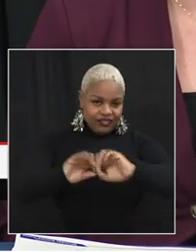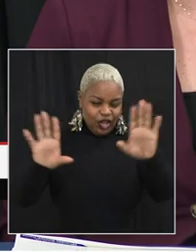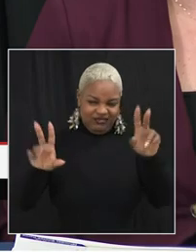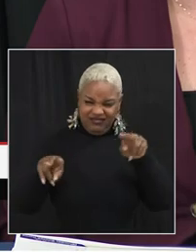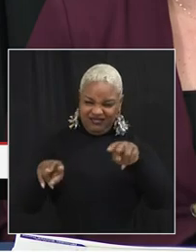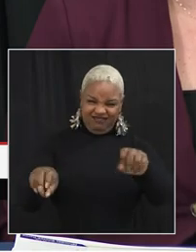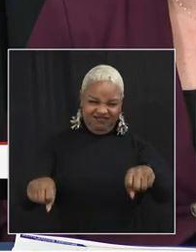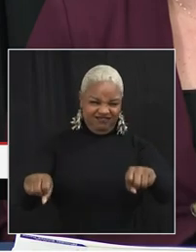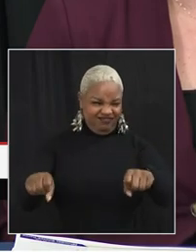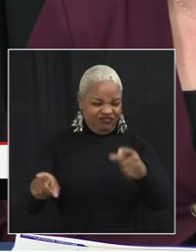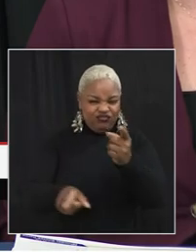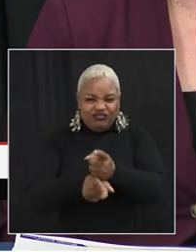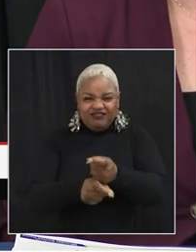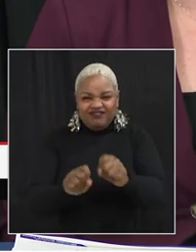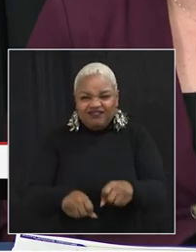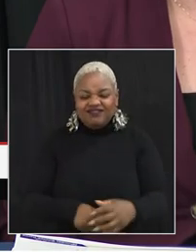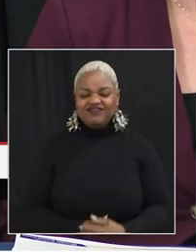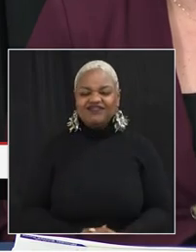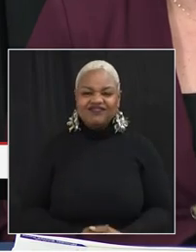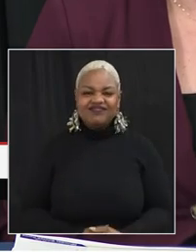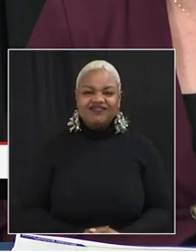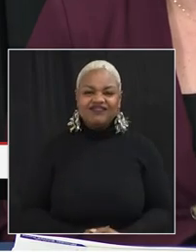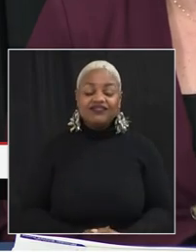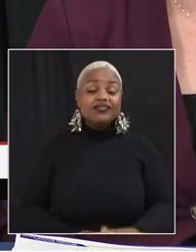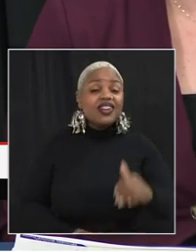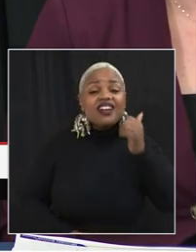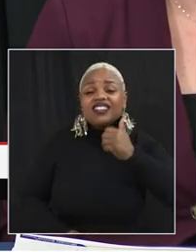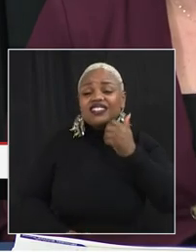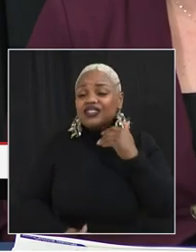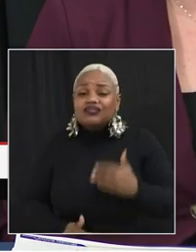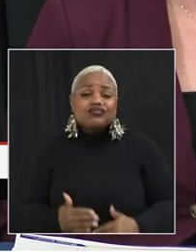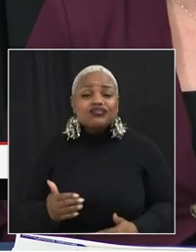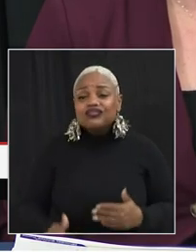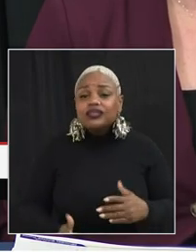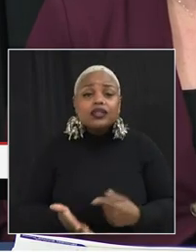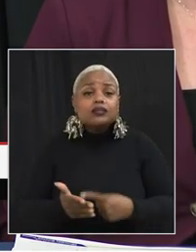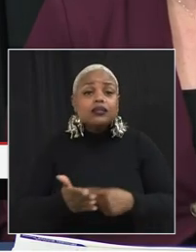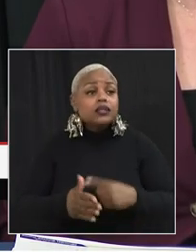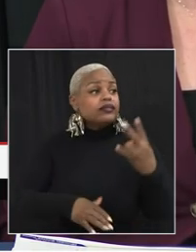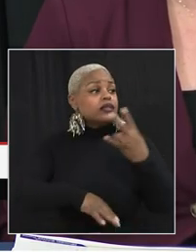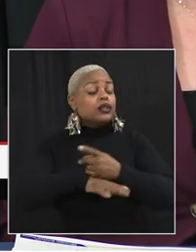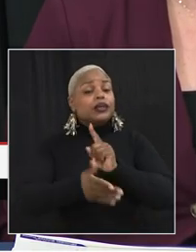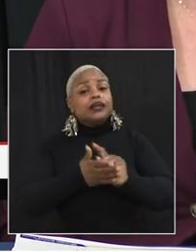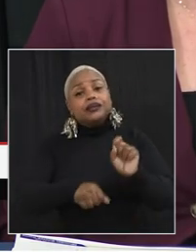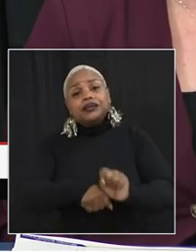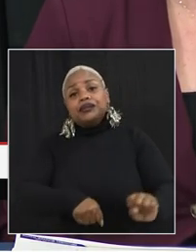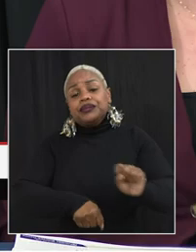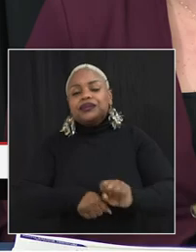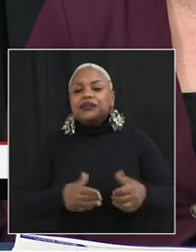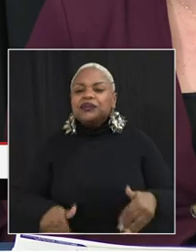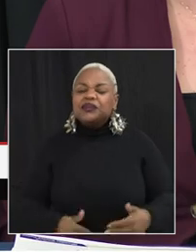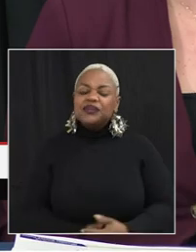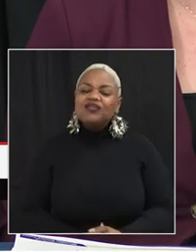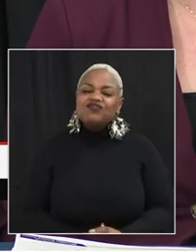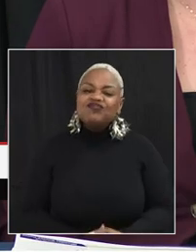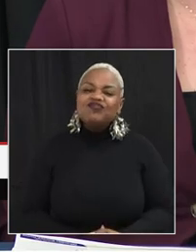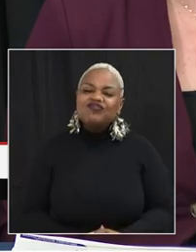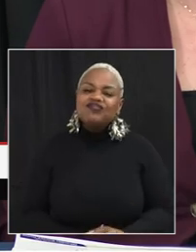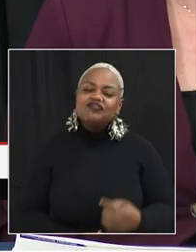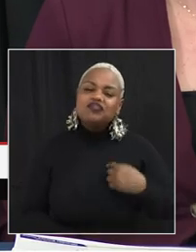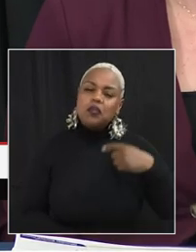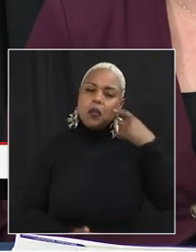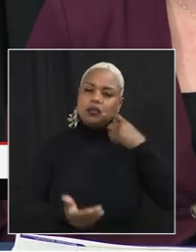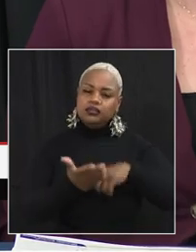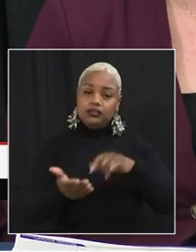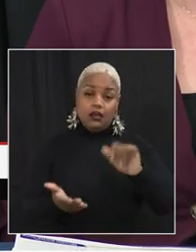touch. 7 days a week sometimes. So additionally, I would like to acknowledge our committee chair, Councilmember Anita